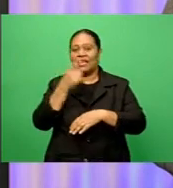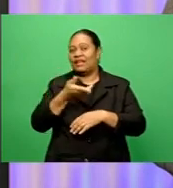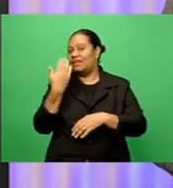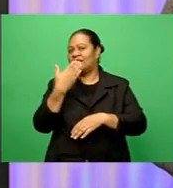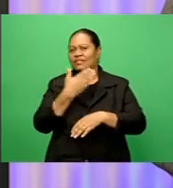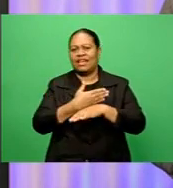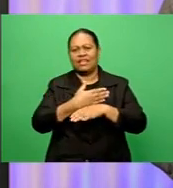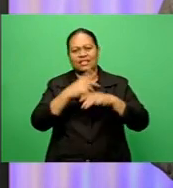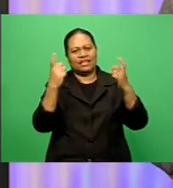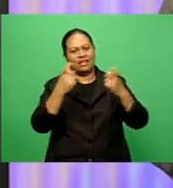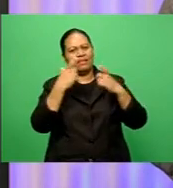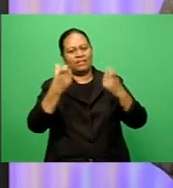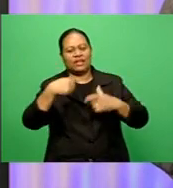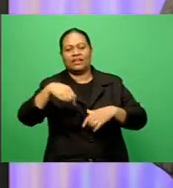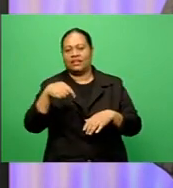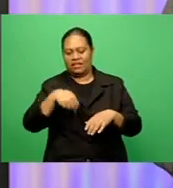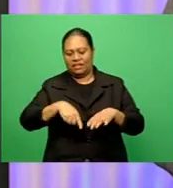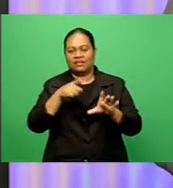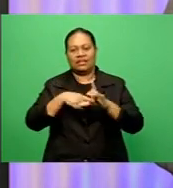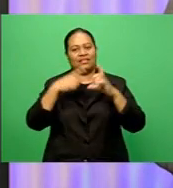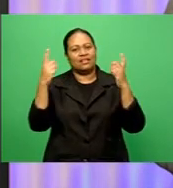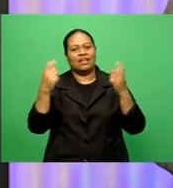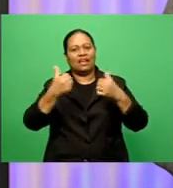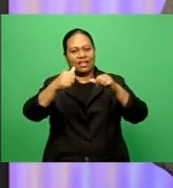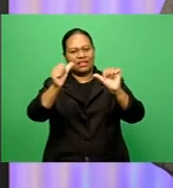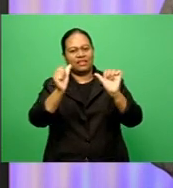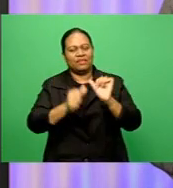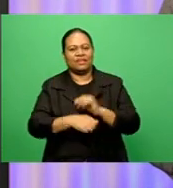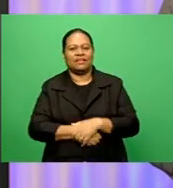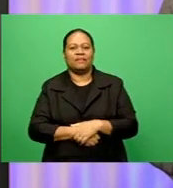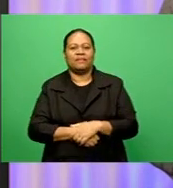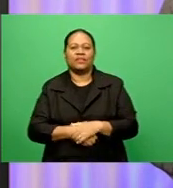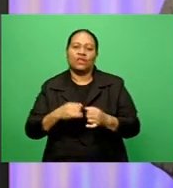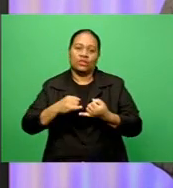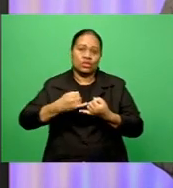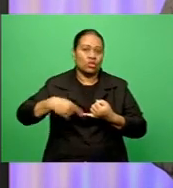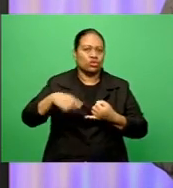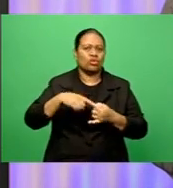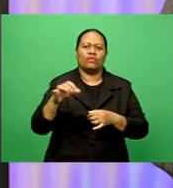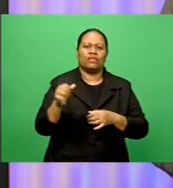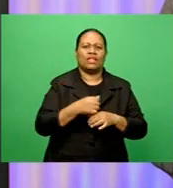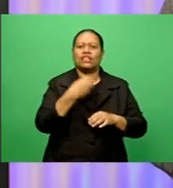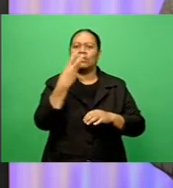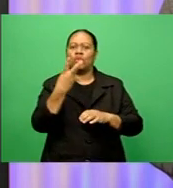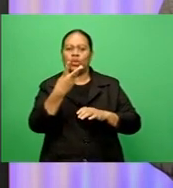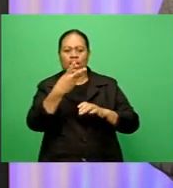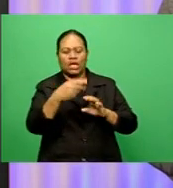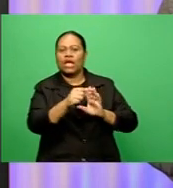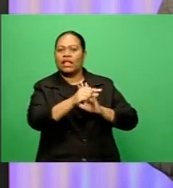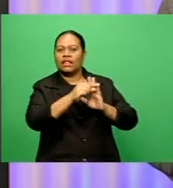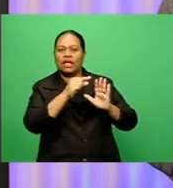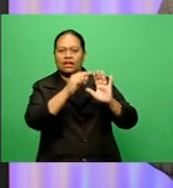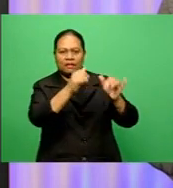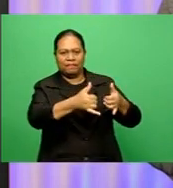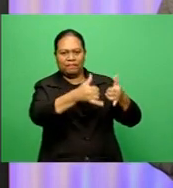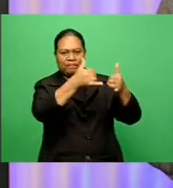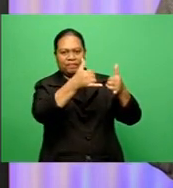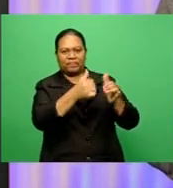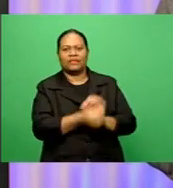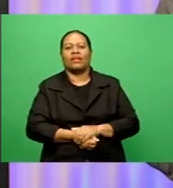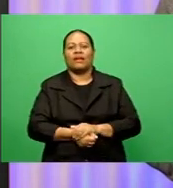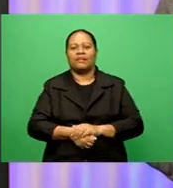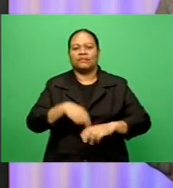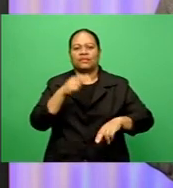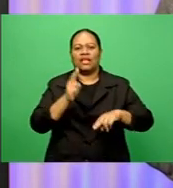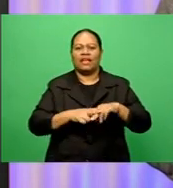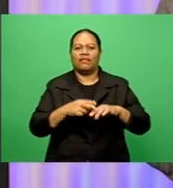2020 achievements and honor those who made it possible. Suva scooped 3 titles this year: the Vodafone Futsal IDC,